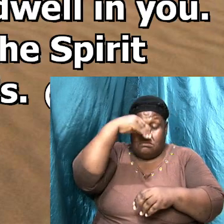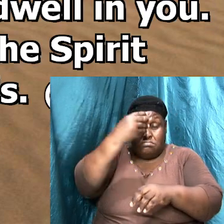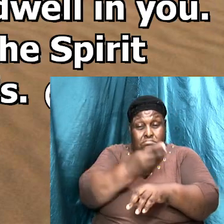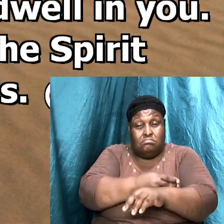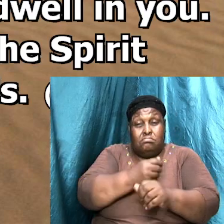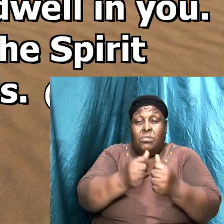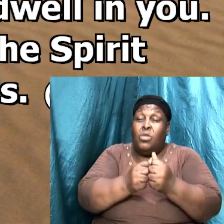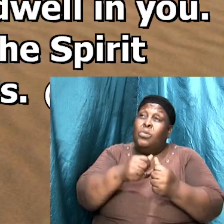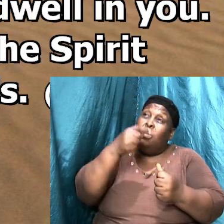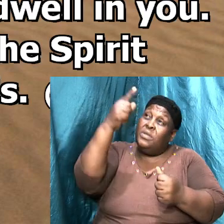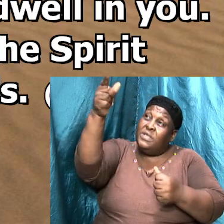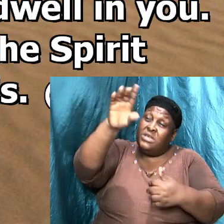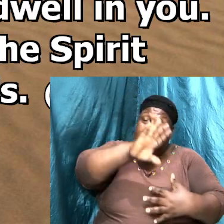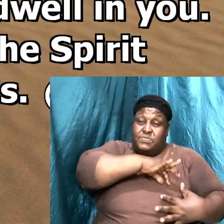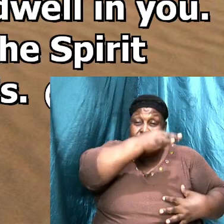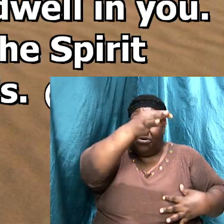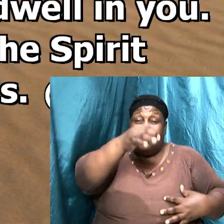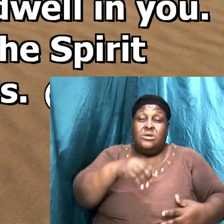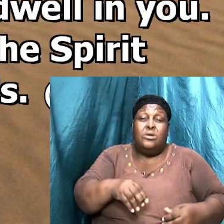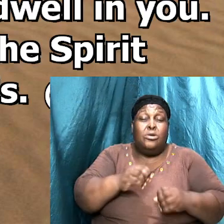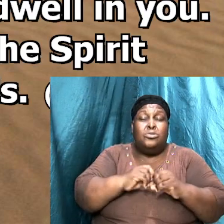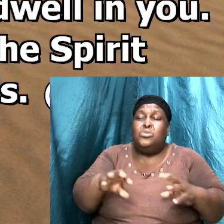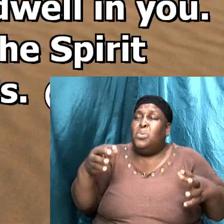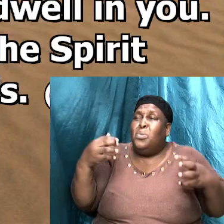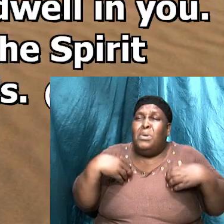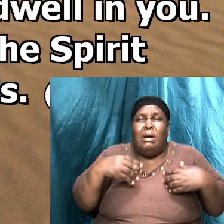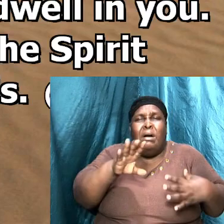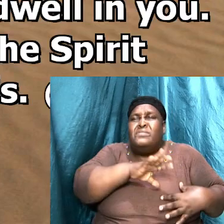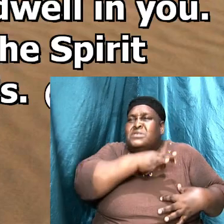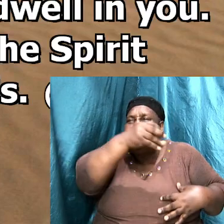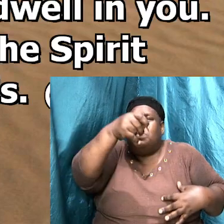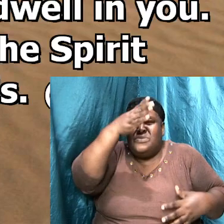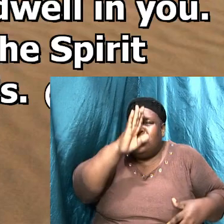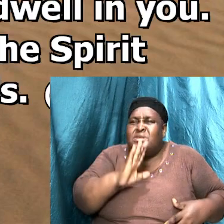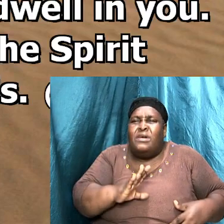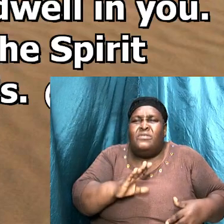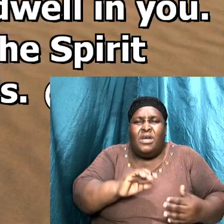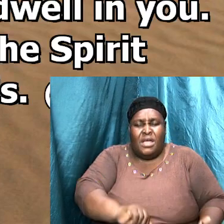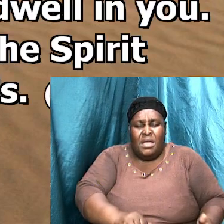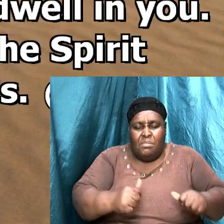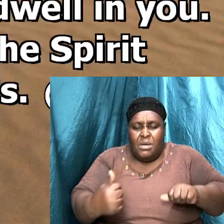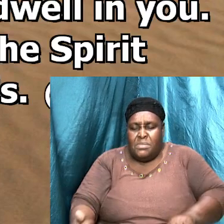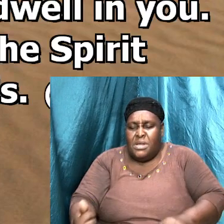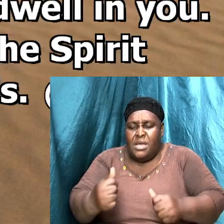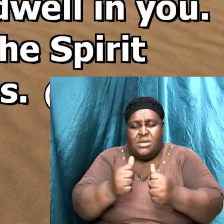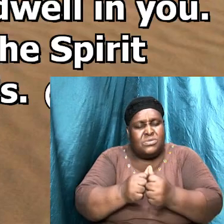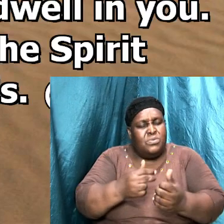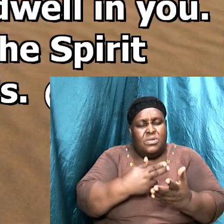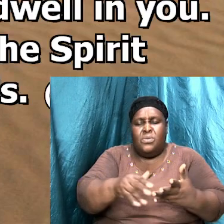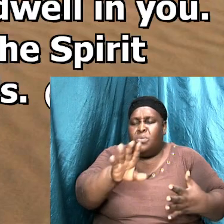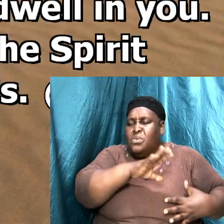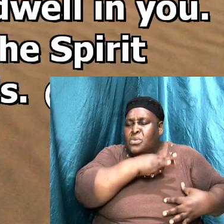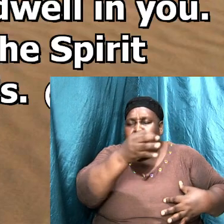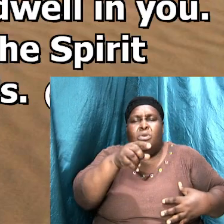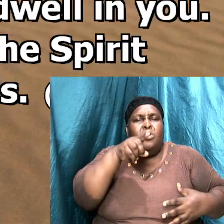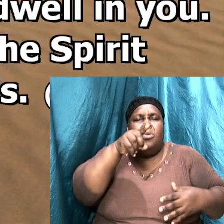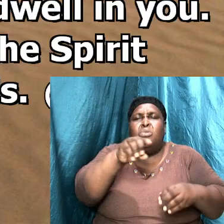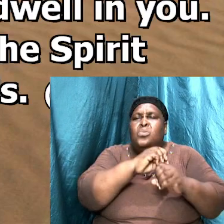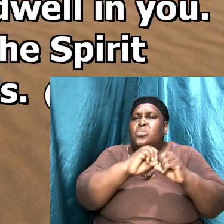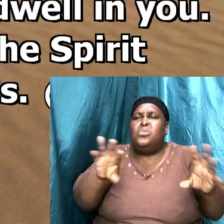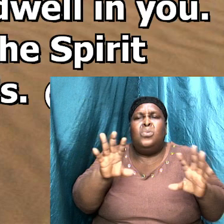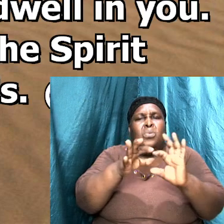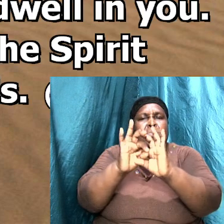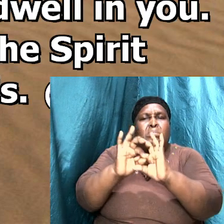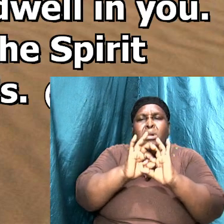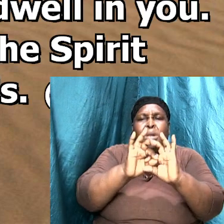If you don't have the Spirit of God, if you are not being baptized with the Holy Spirit, you don't belong to God.